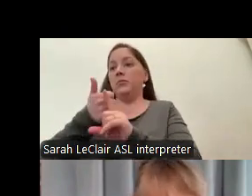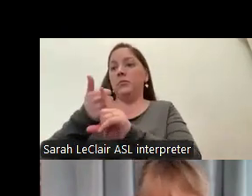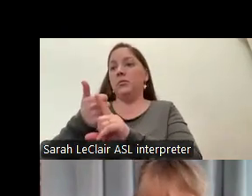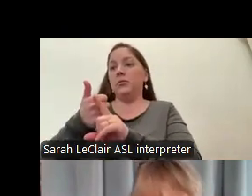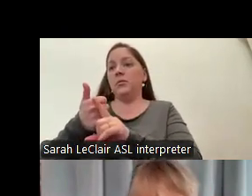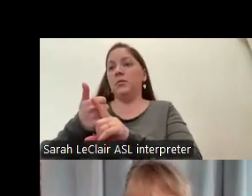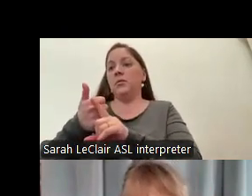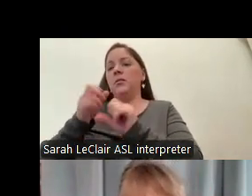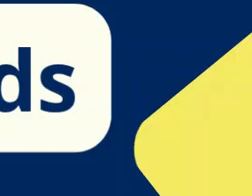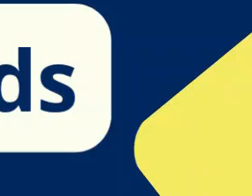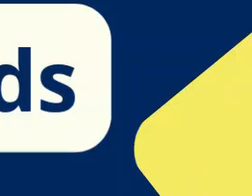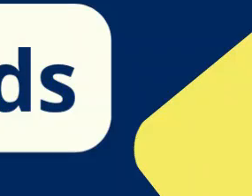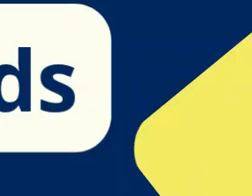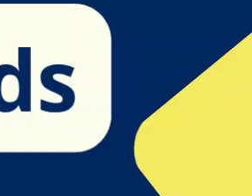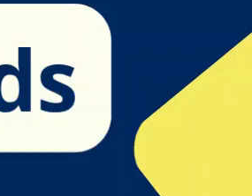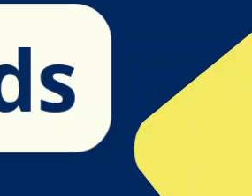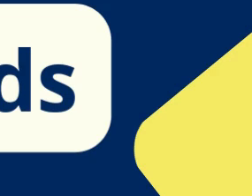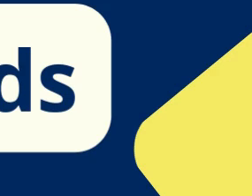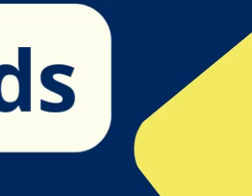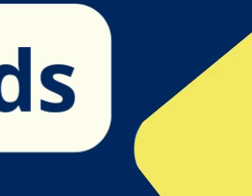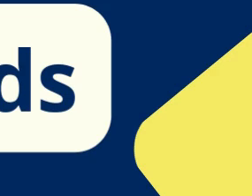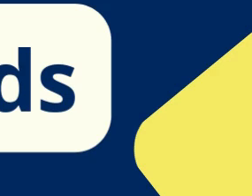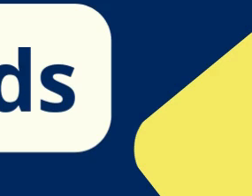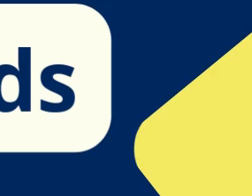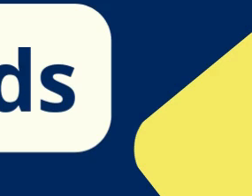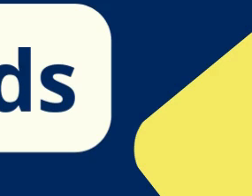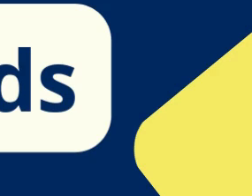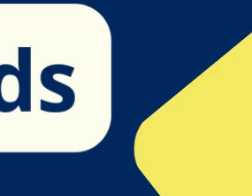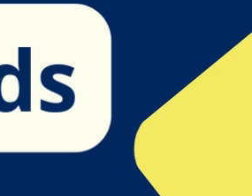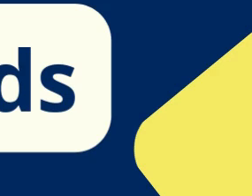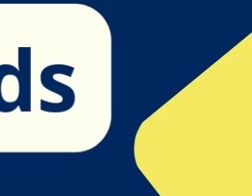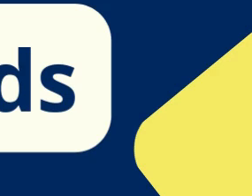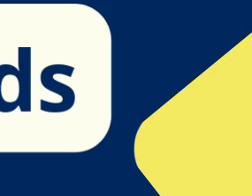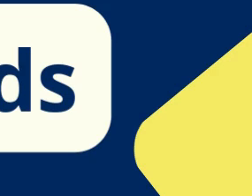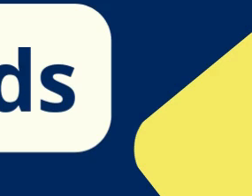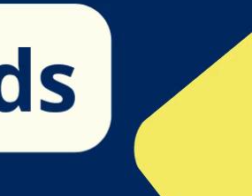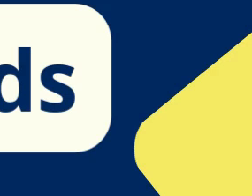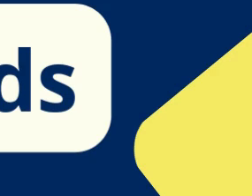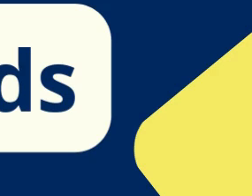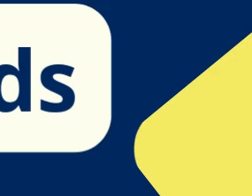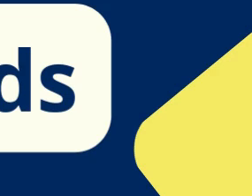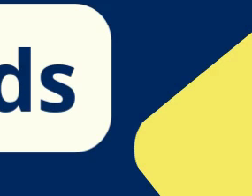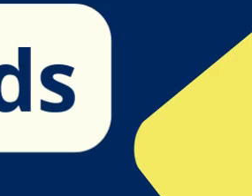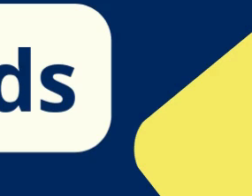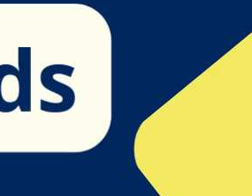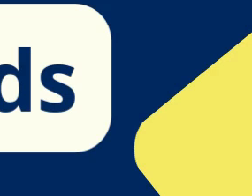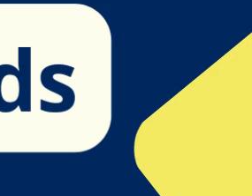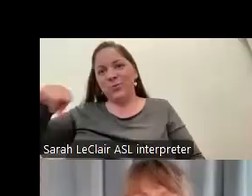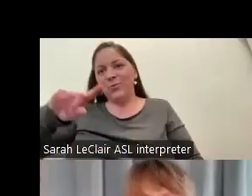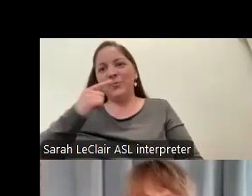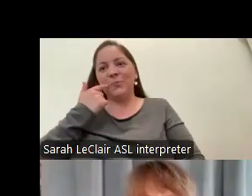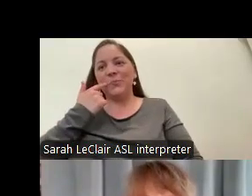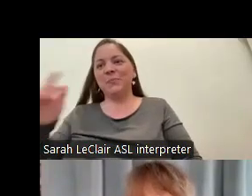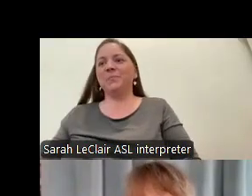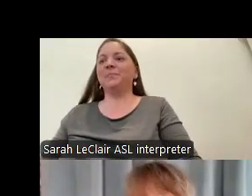or woman, and the upload your docs link is in the chat, so you can do that yourself.